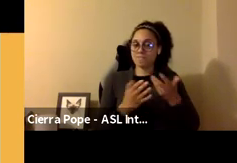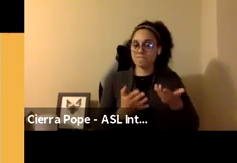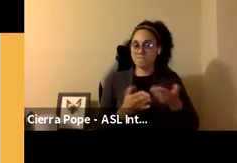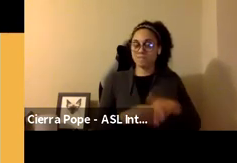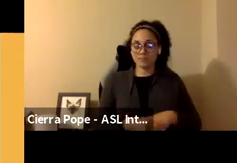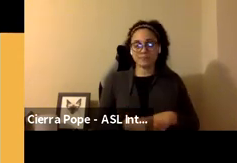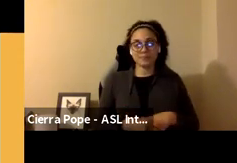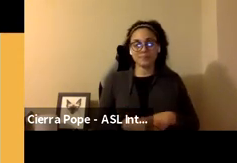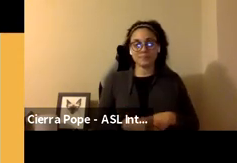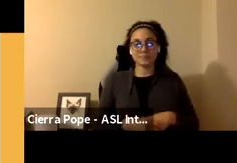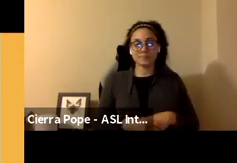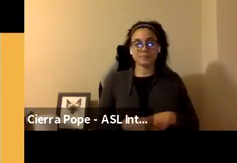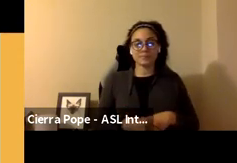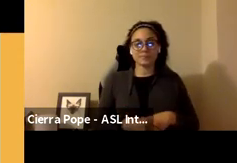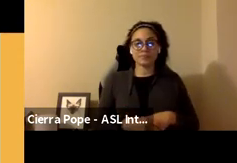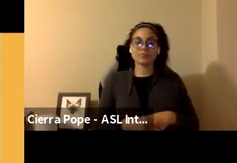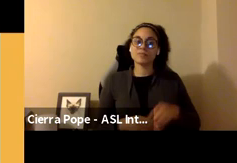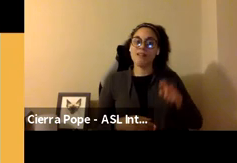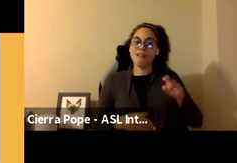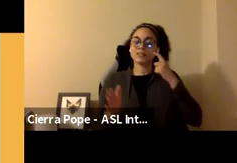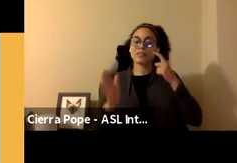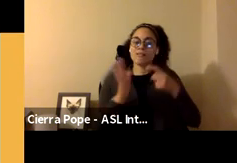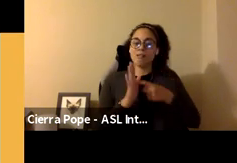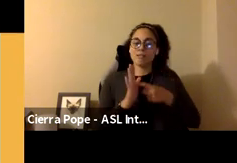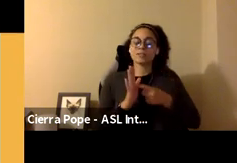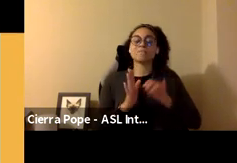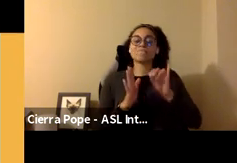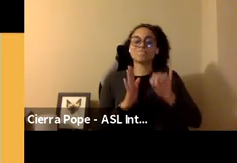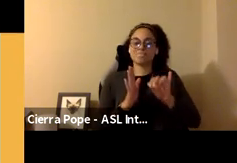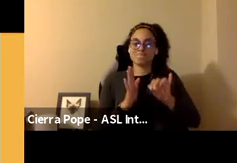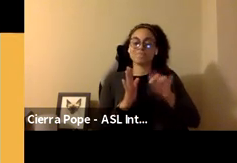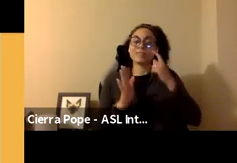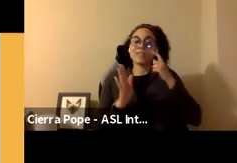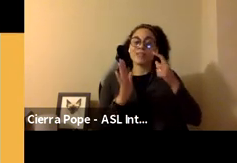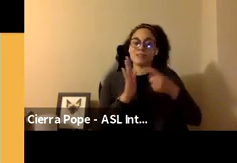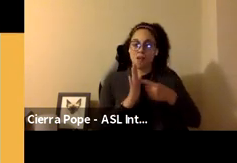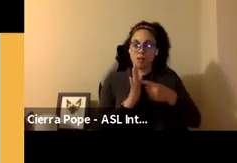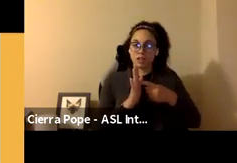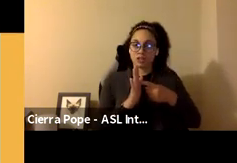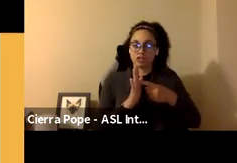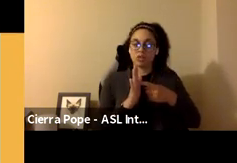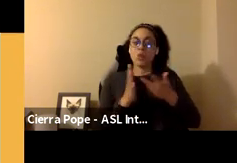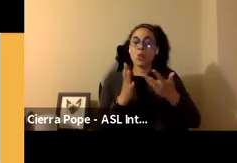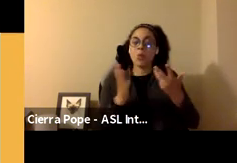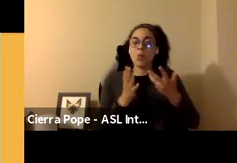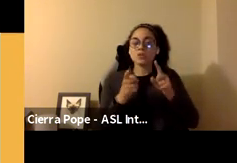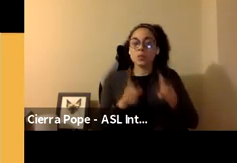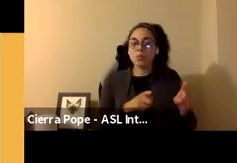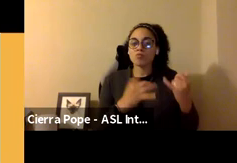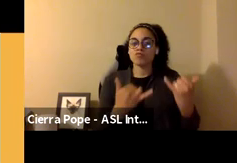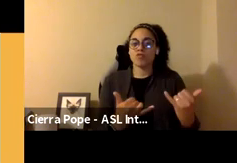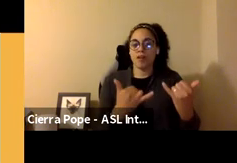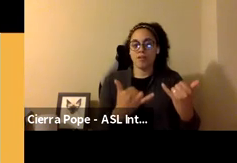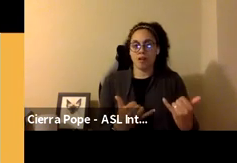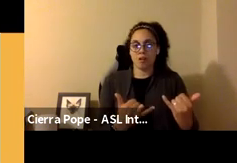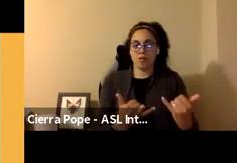So it's acknowledging, that's where you have to start, is acknowledging wherever they are. Even if it's